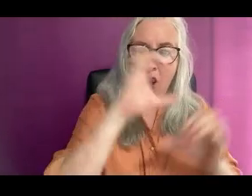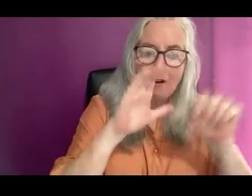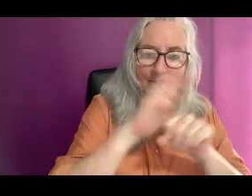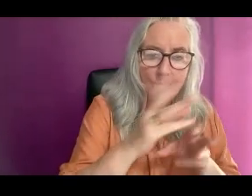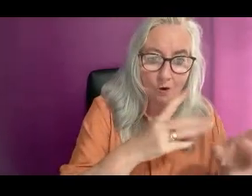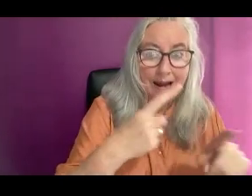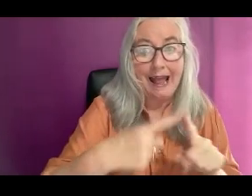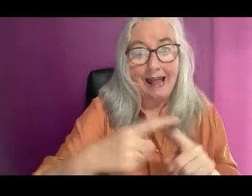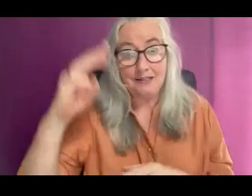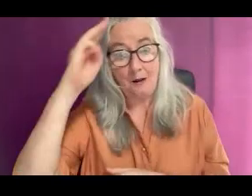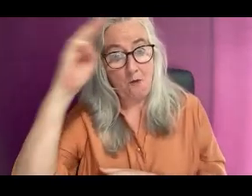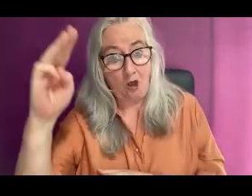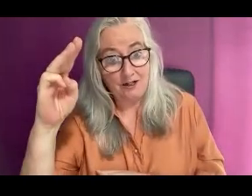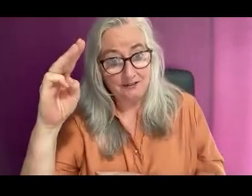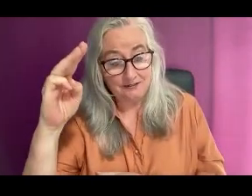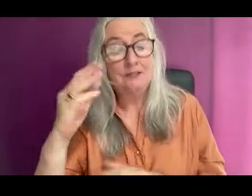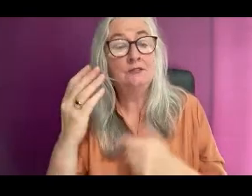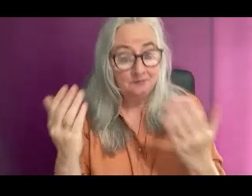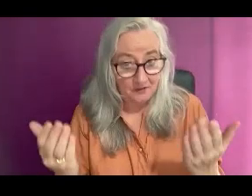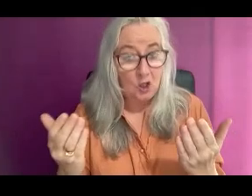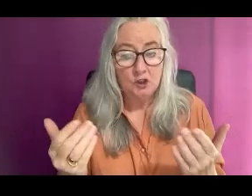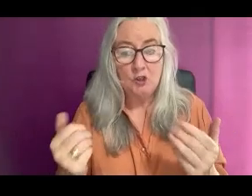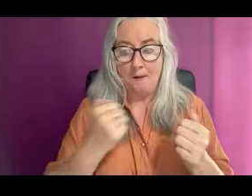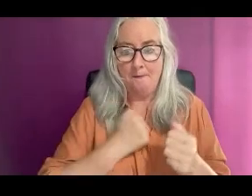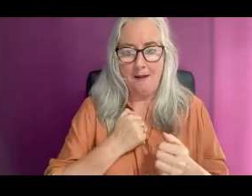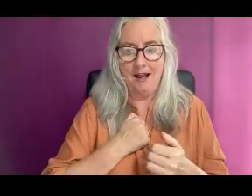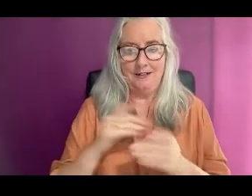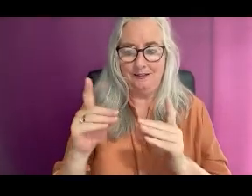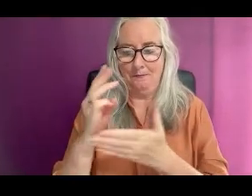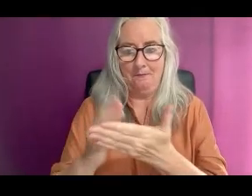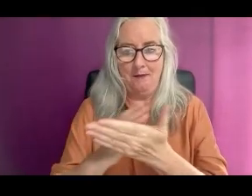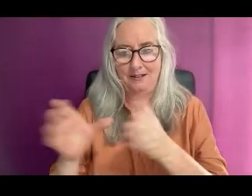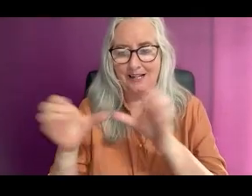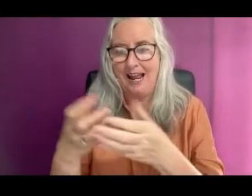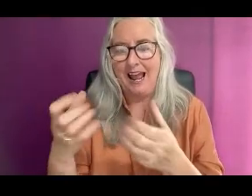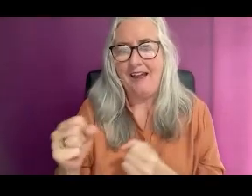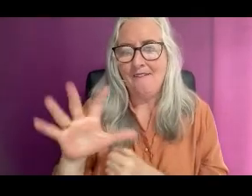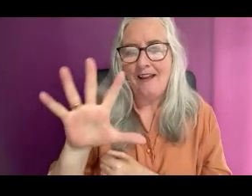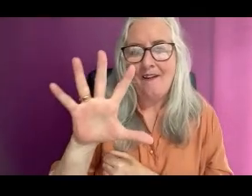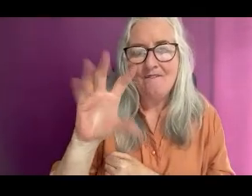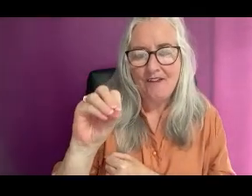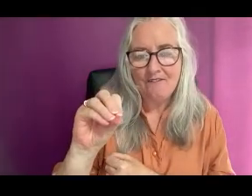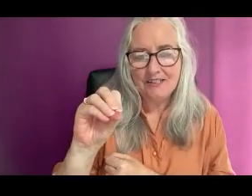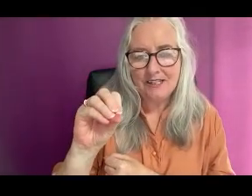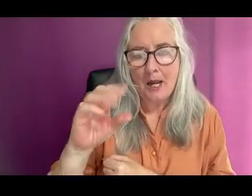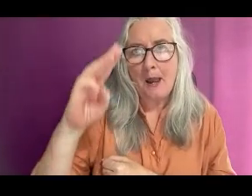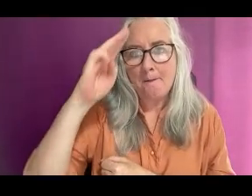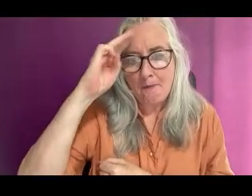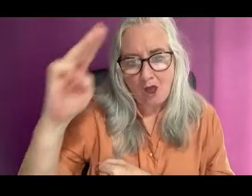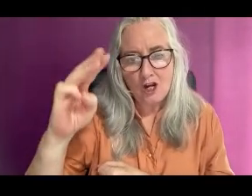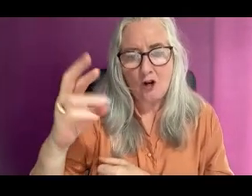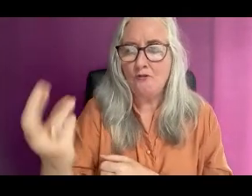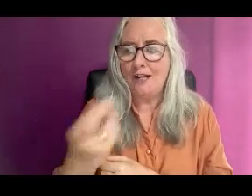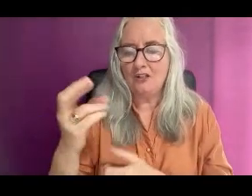employers. So for my division, there are 50 employer relations officers around